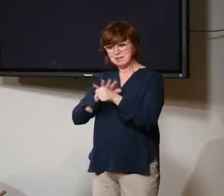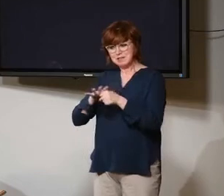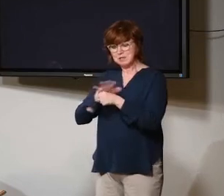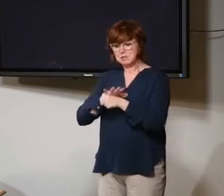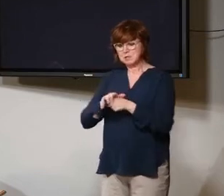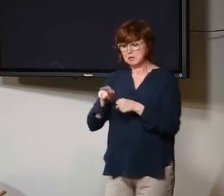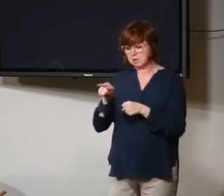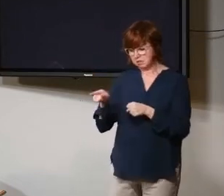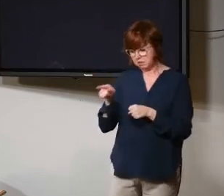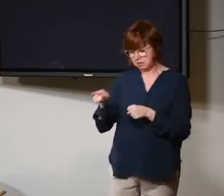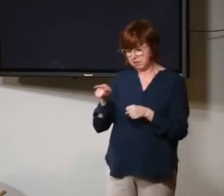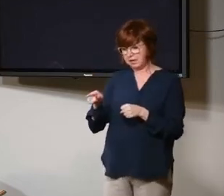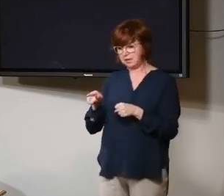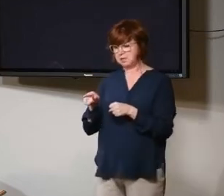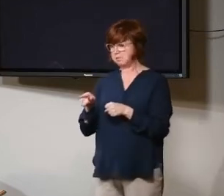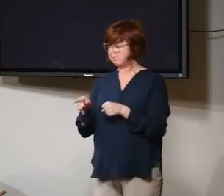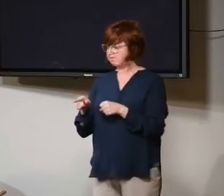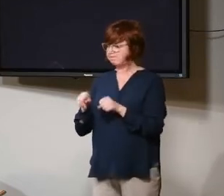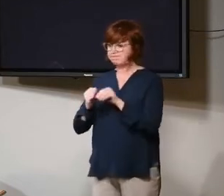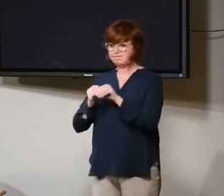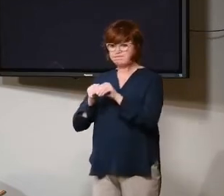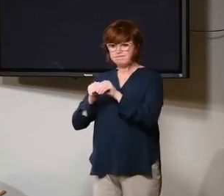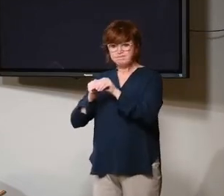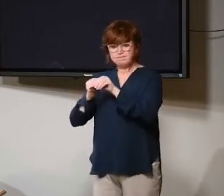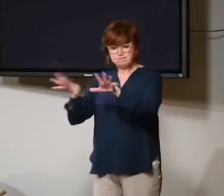COVID-19 was allowed to really